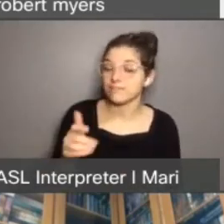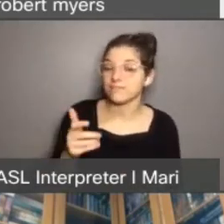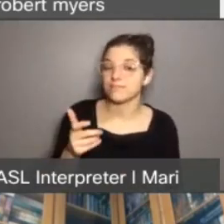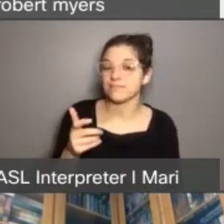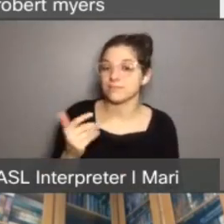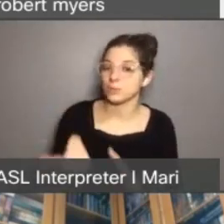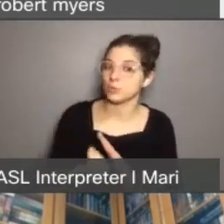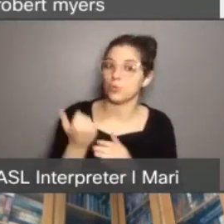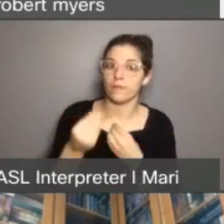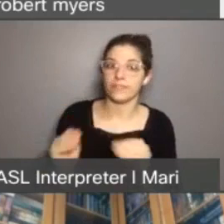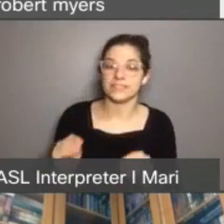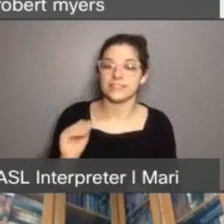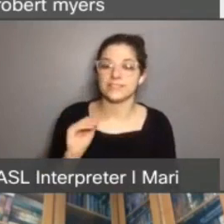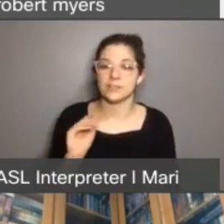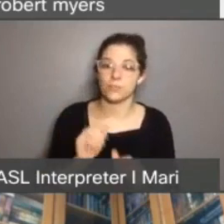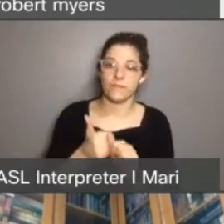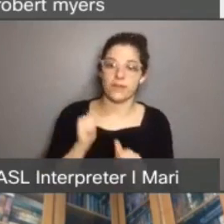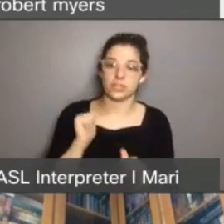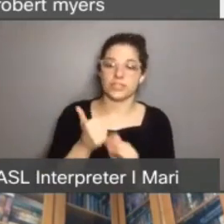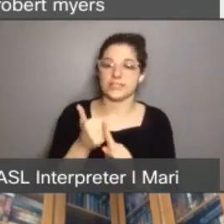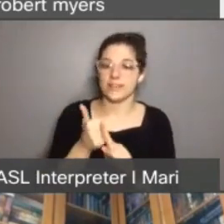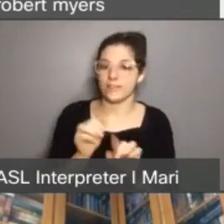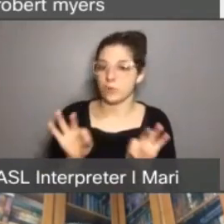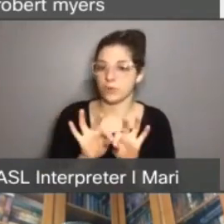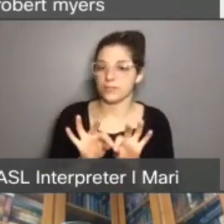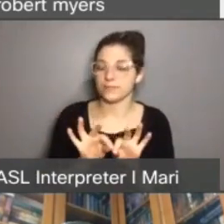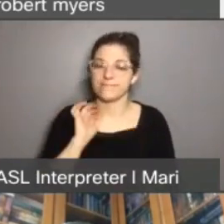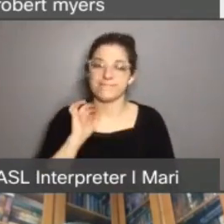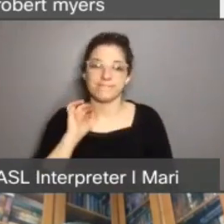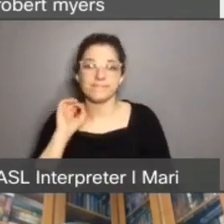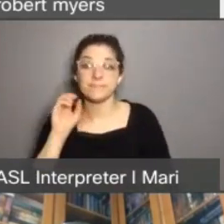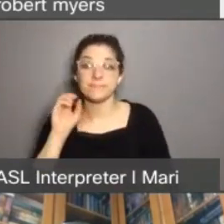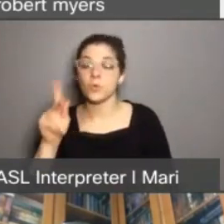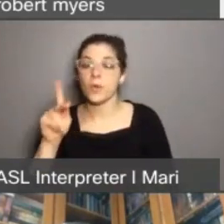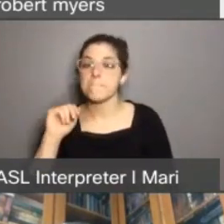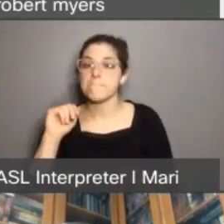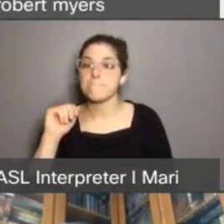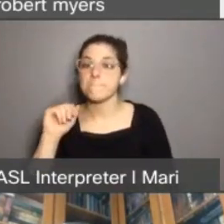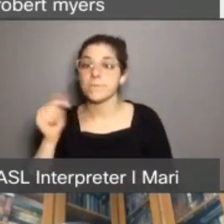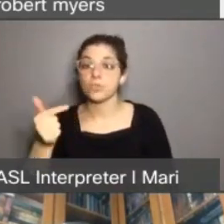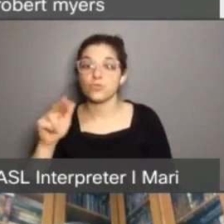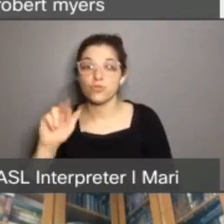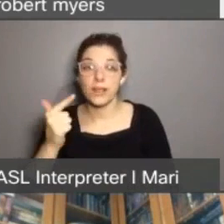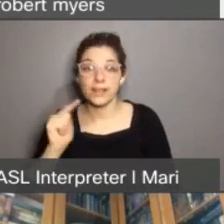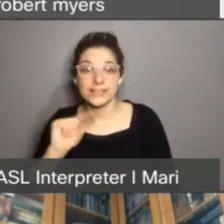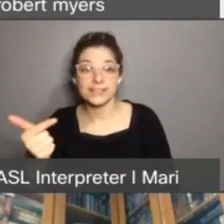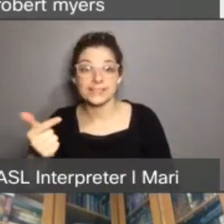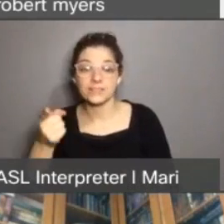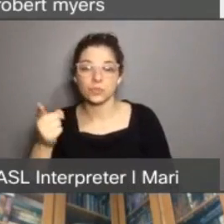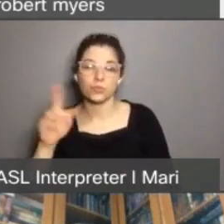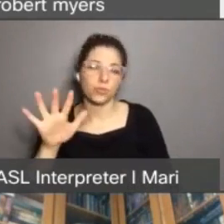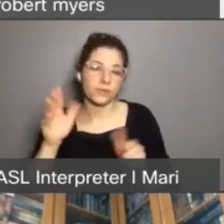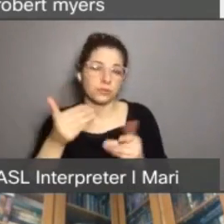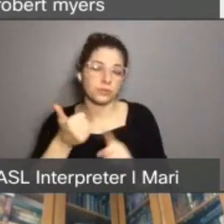That's a new office. Prevention is important. All right. Greg, you're next on the list. You sort of